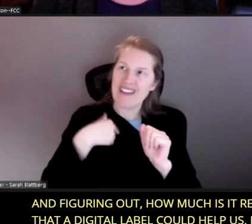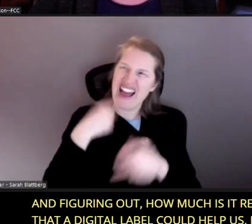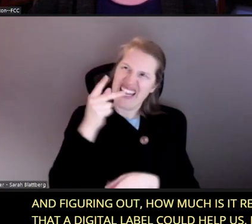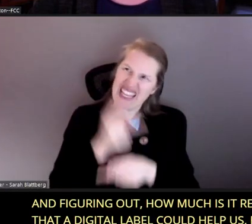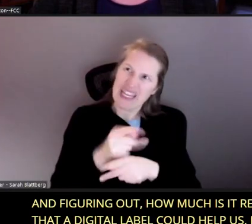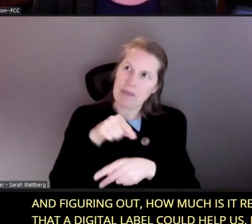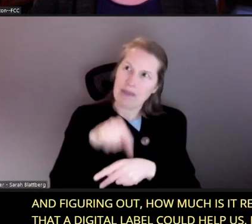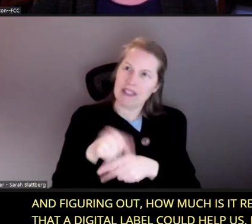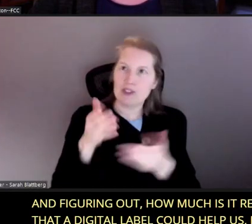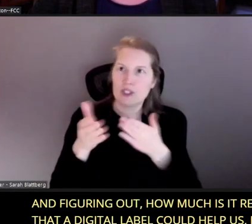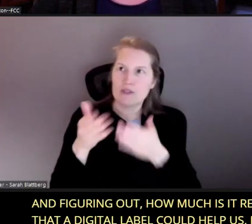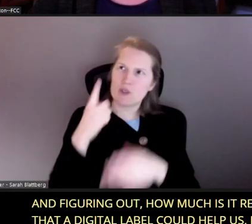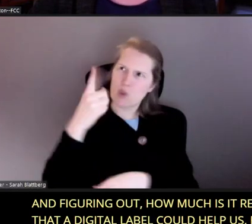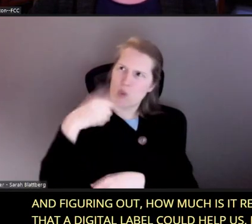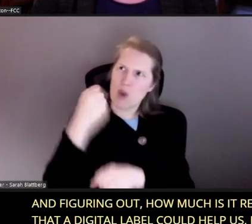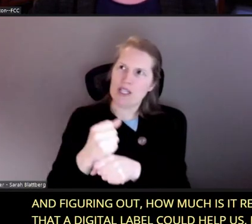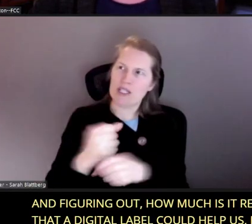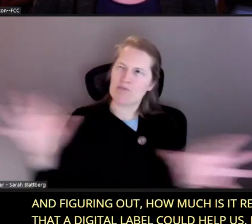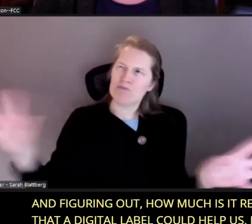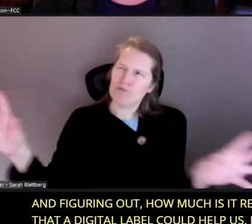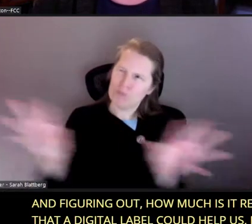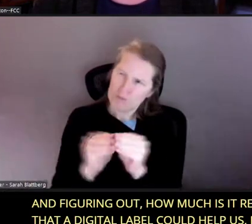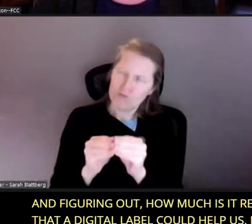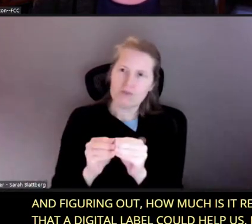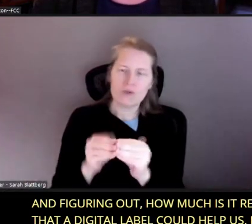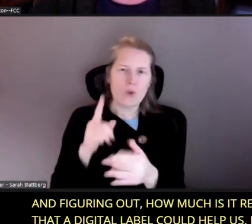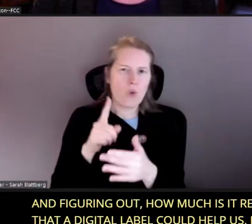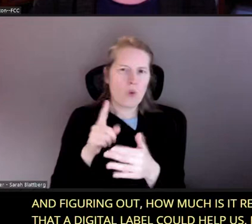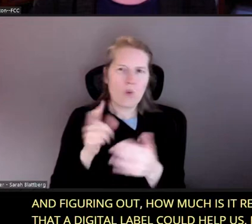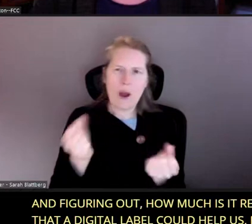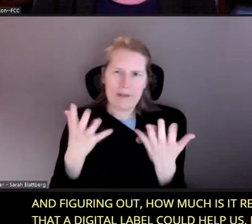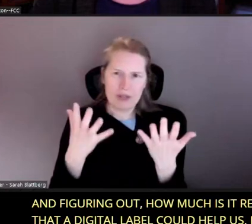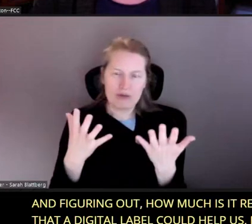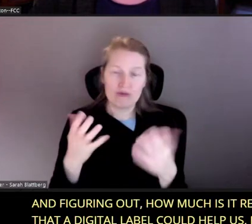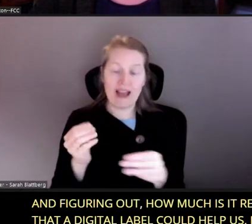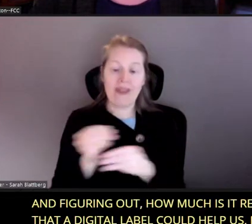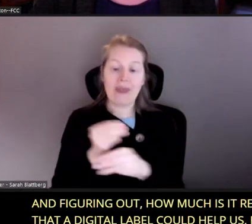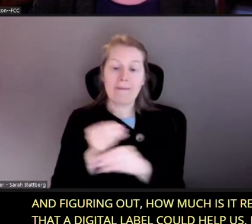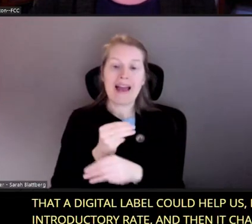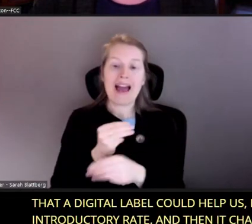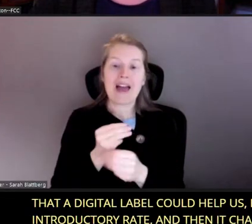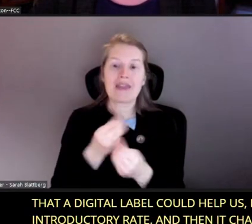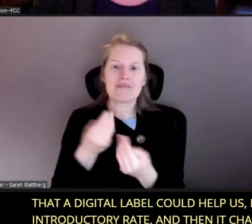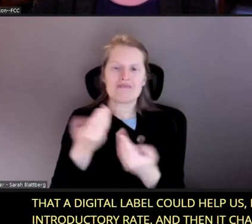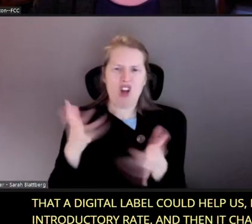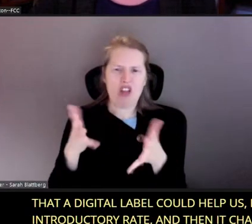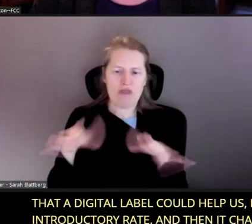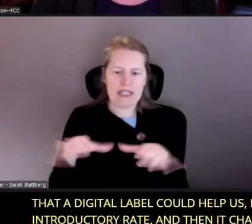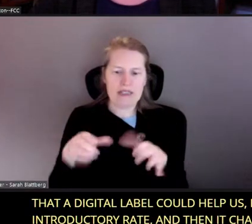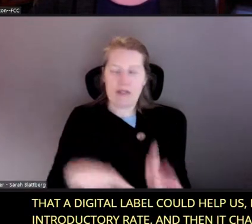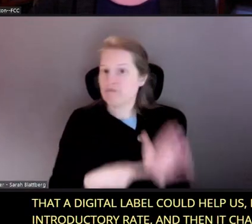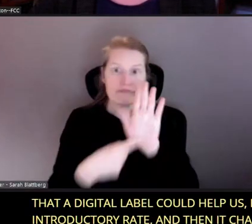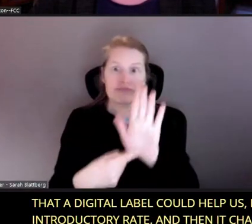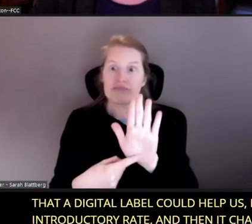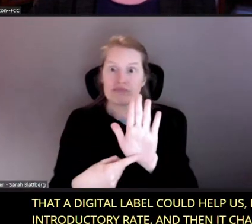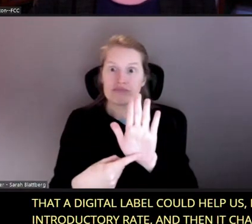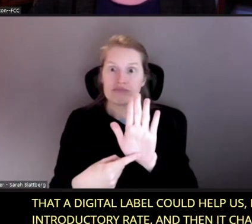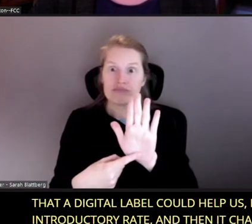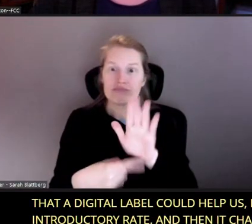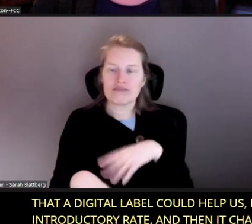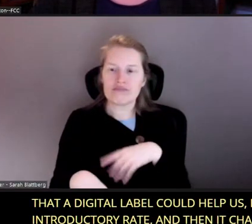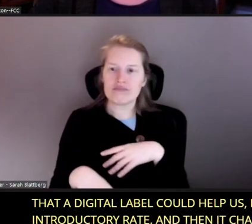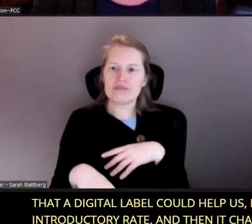for 1 year, how much will it cost me after 1 year? And have the math be done behind the scenes, and you just get the three numbers for these